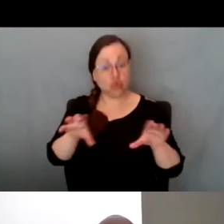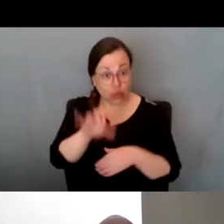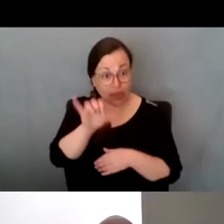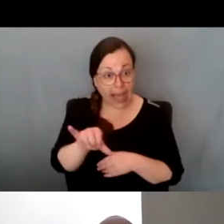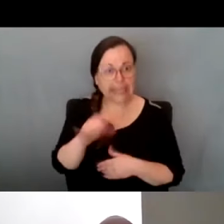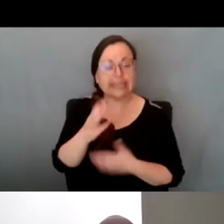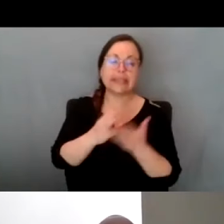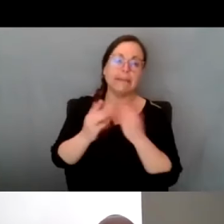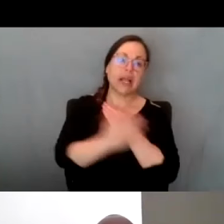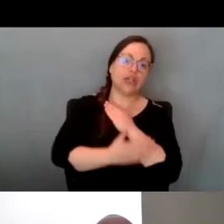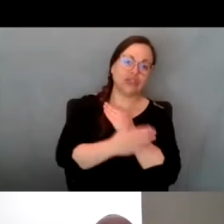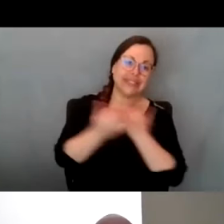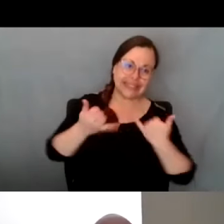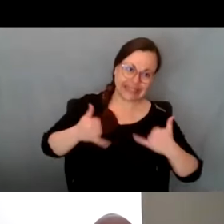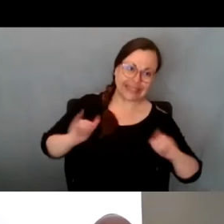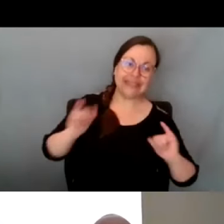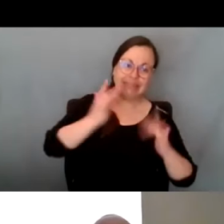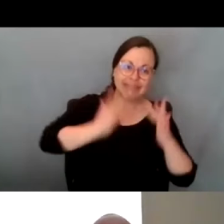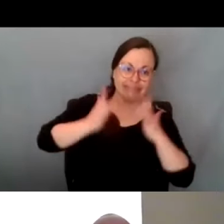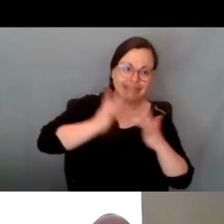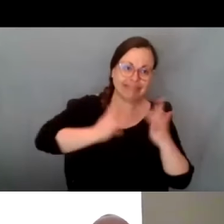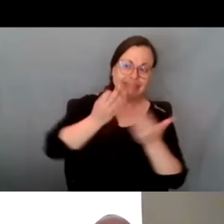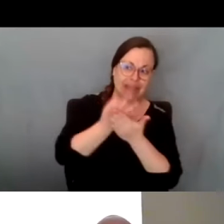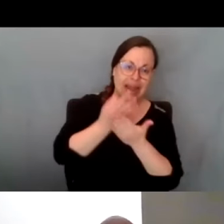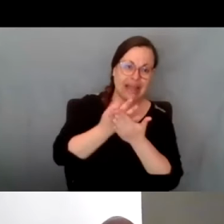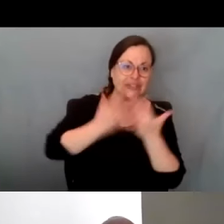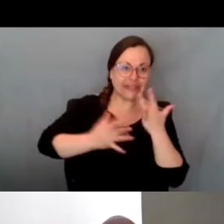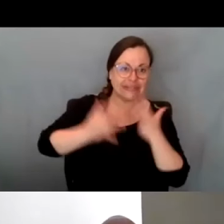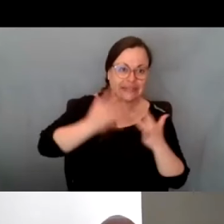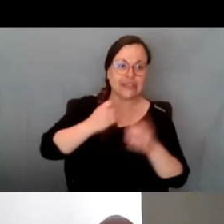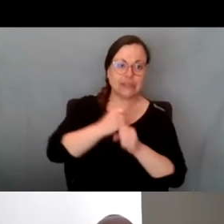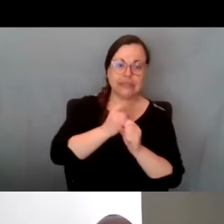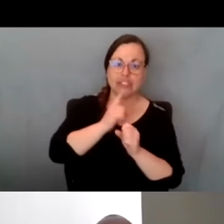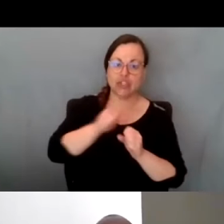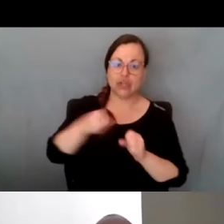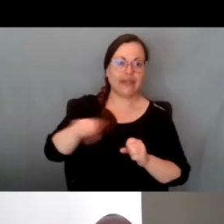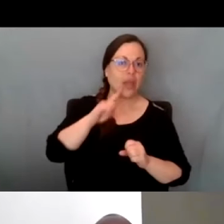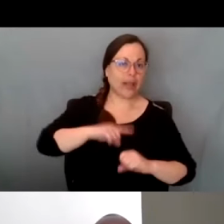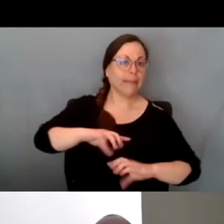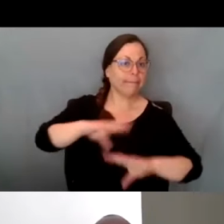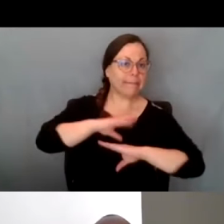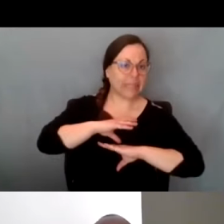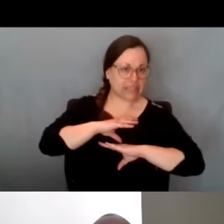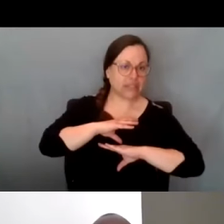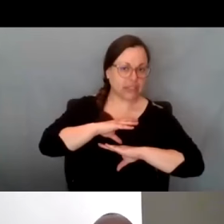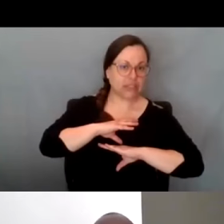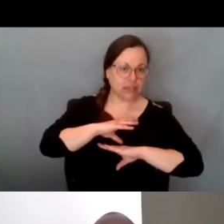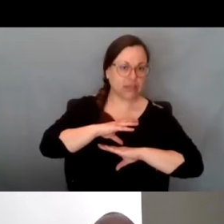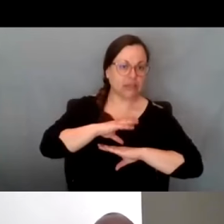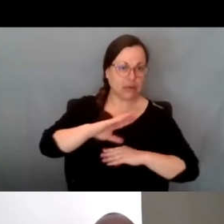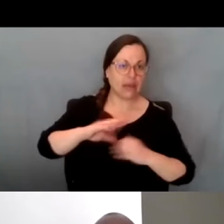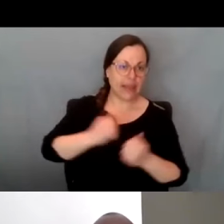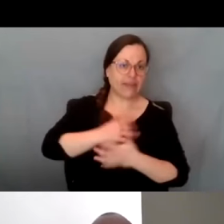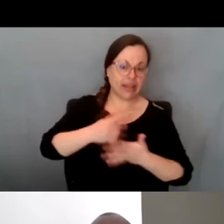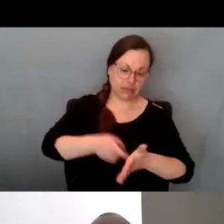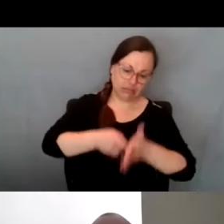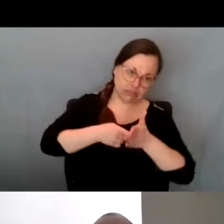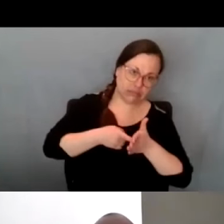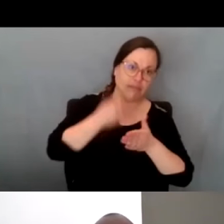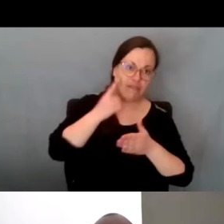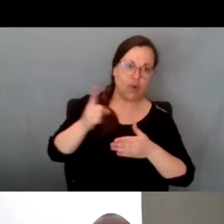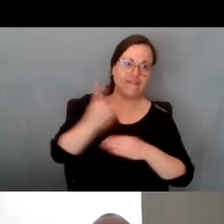still coming up with a financial gap to make sure that they are going to meet all the costs related to vaccine